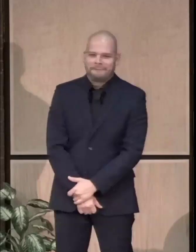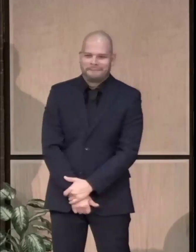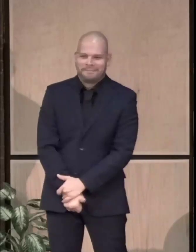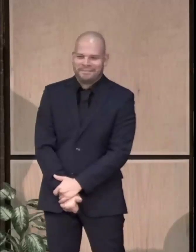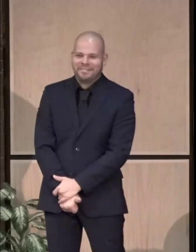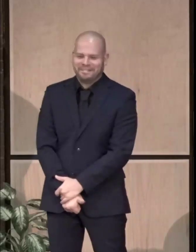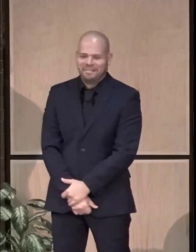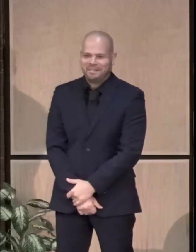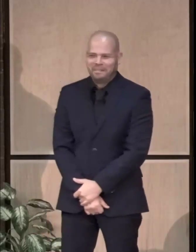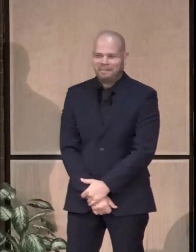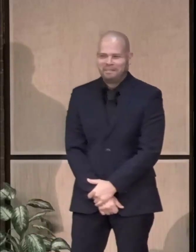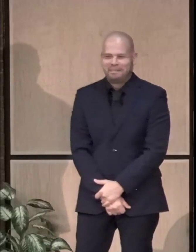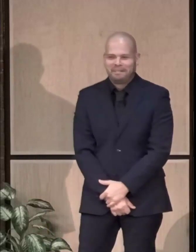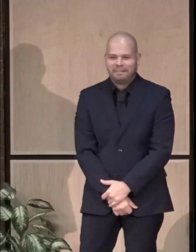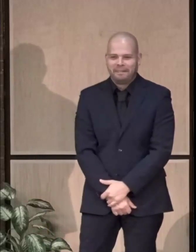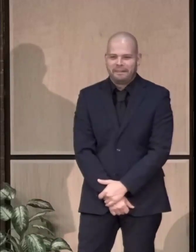Sergeant Card's